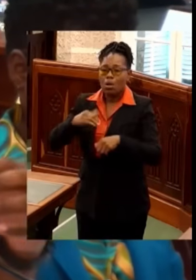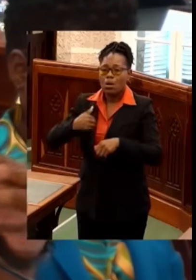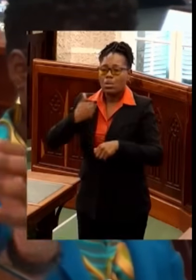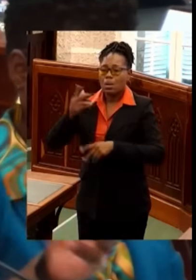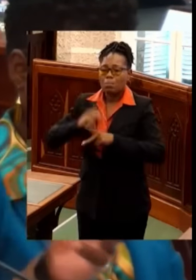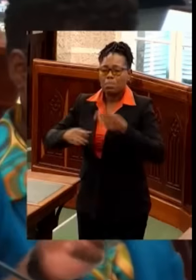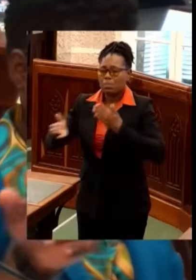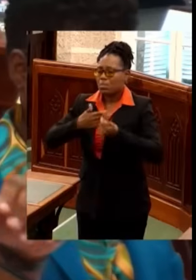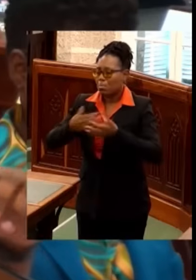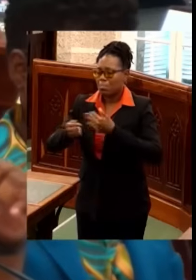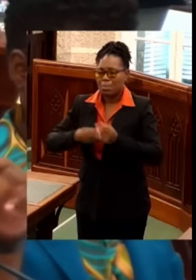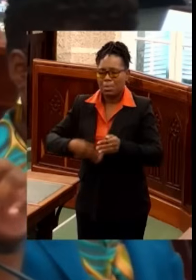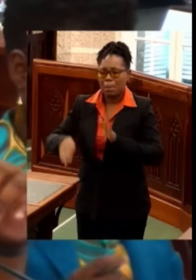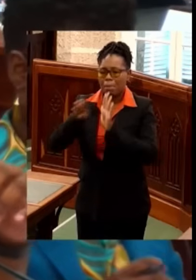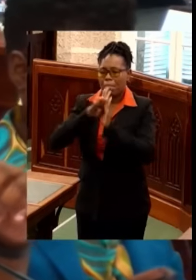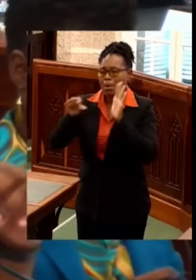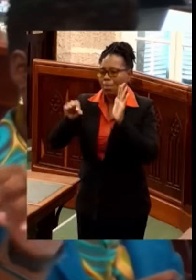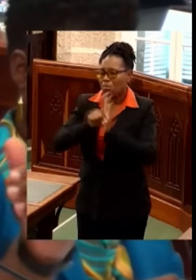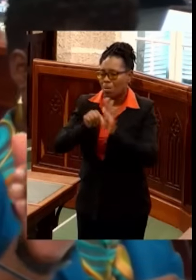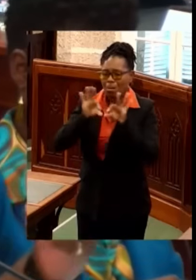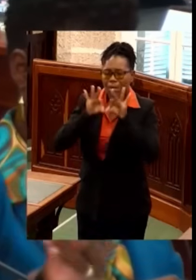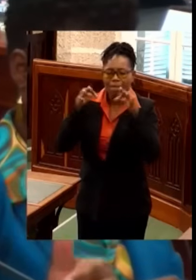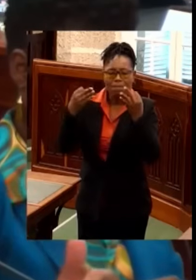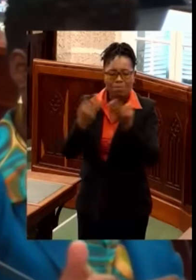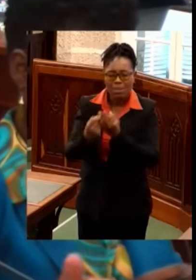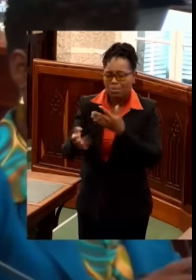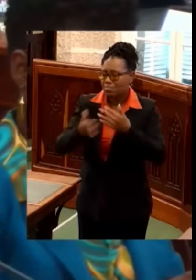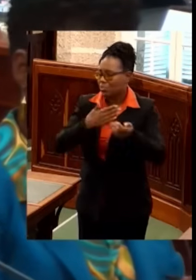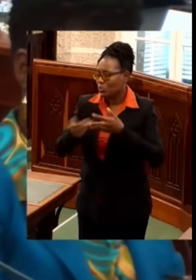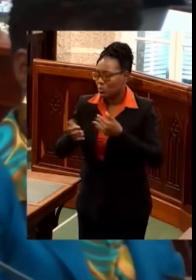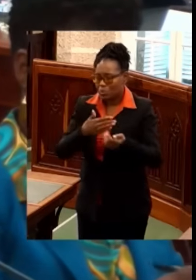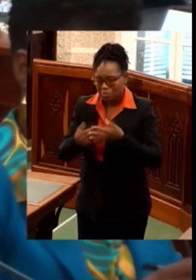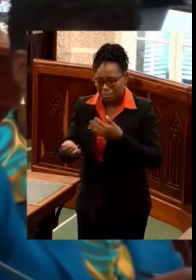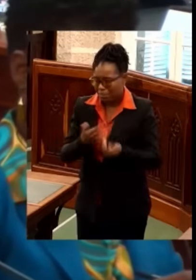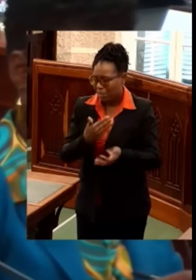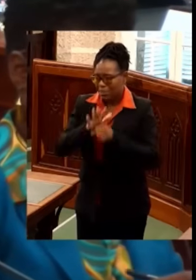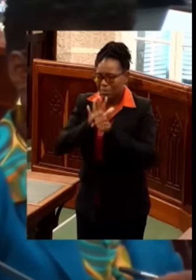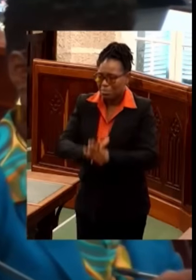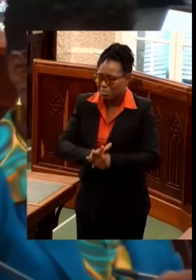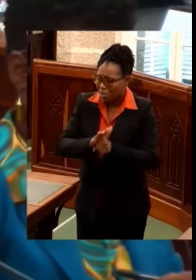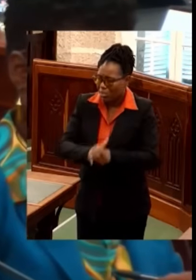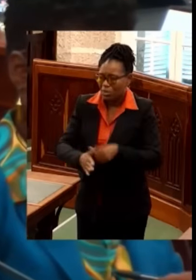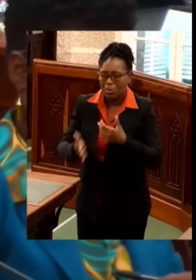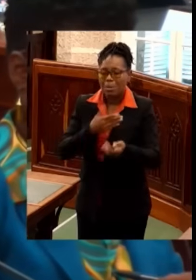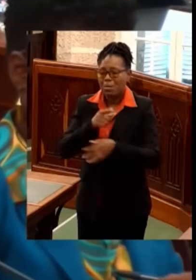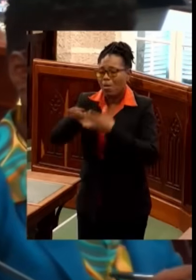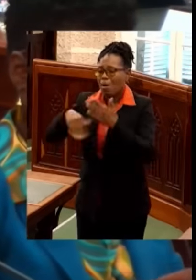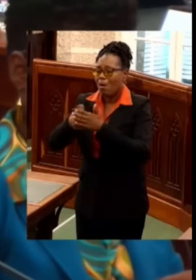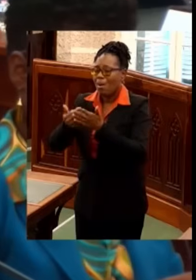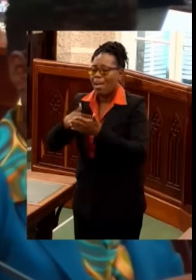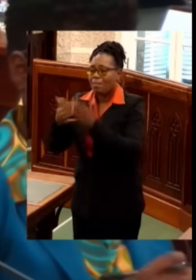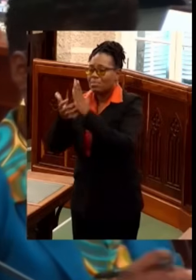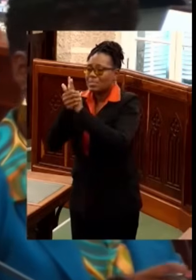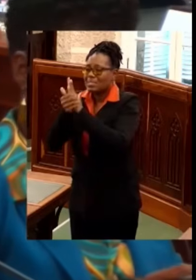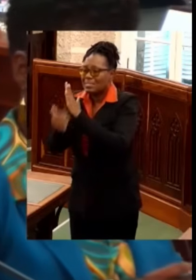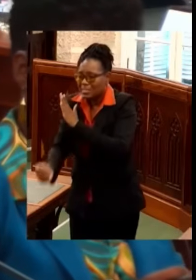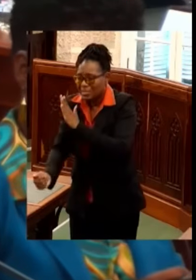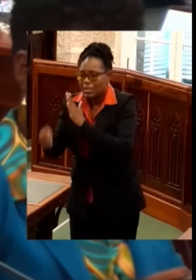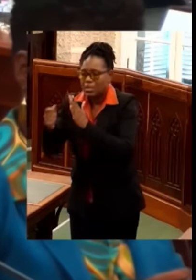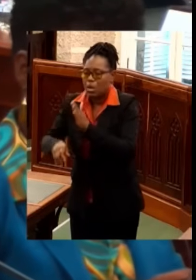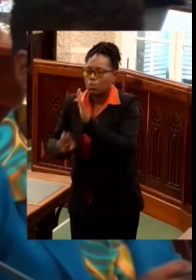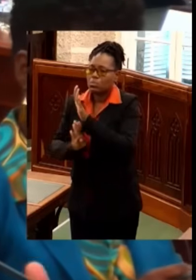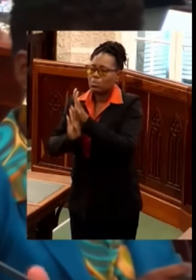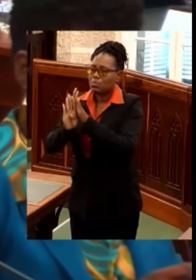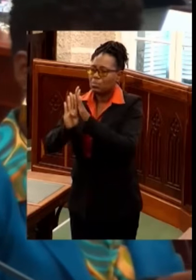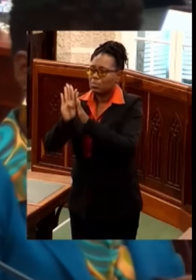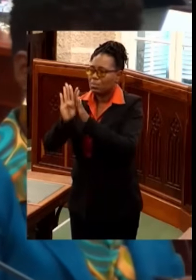their background, their family circumstance, and pressures that come to bear, all have talents that we must now unleash and